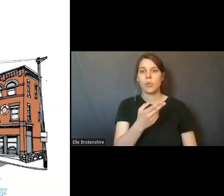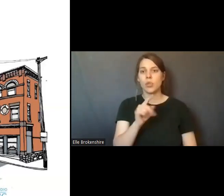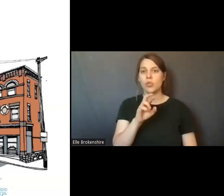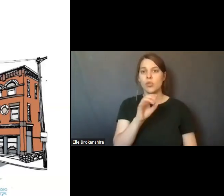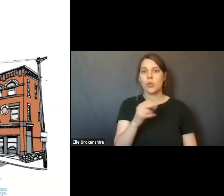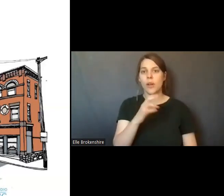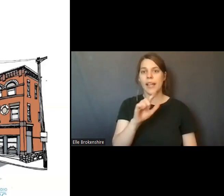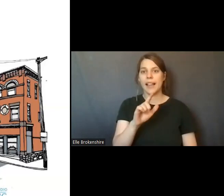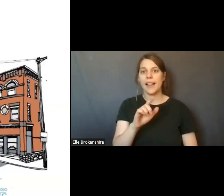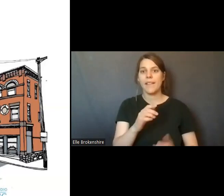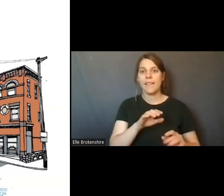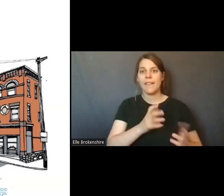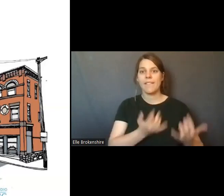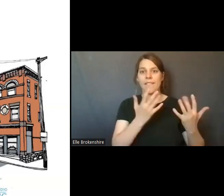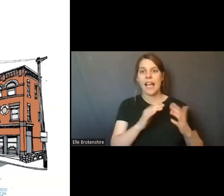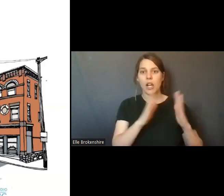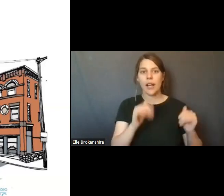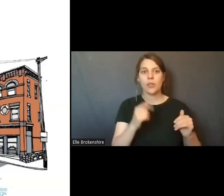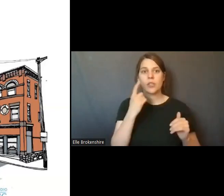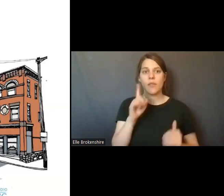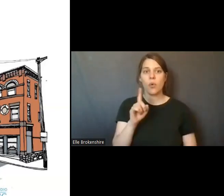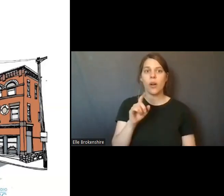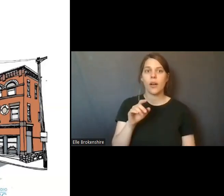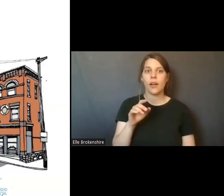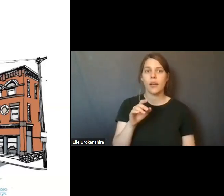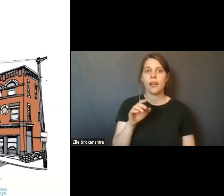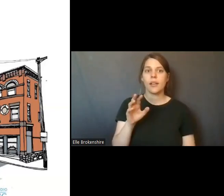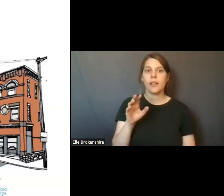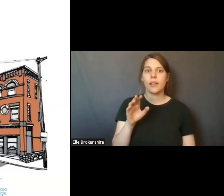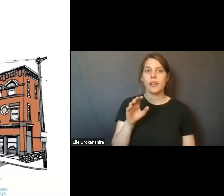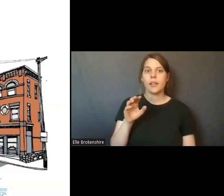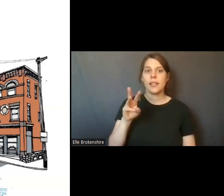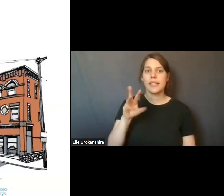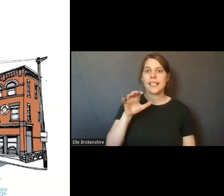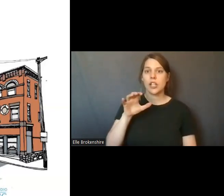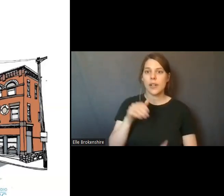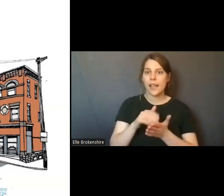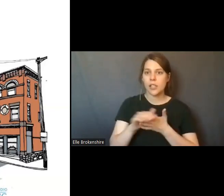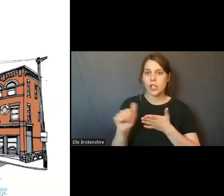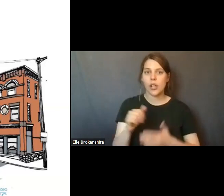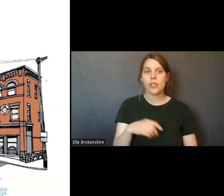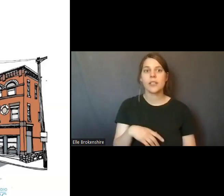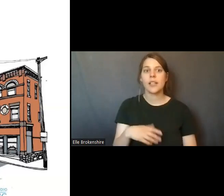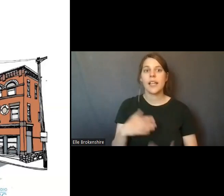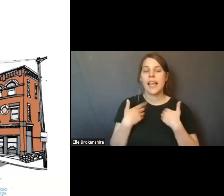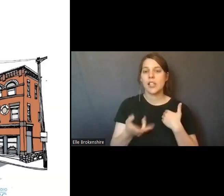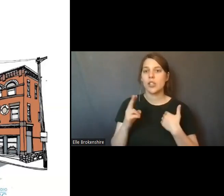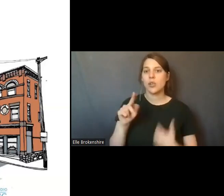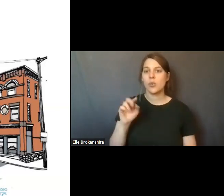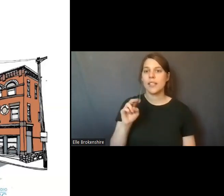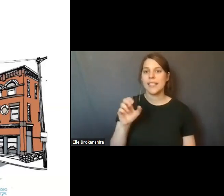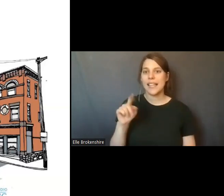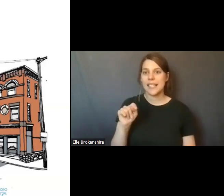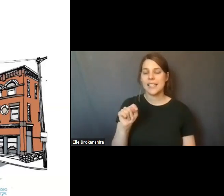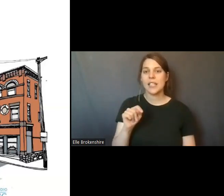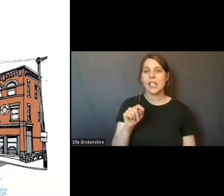$608,880. The firehouse will have 2 anchor tenants. The first tenant is Scratch & Company. Scratch & Company is an existing restaurant